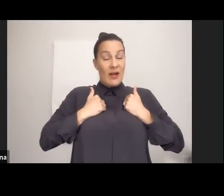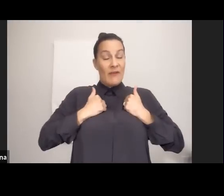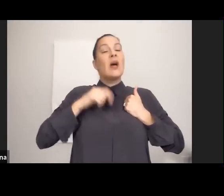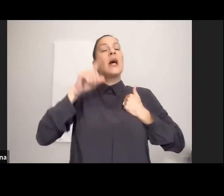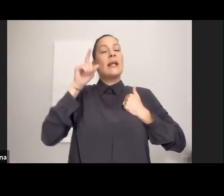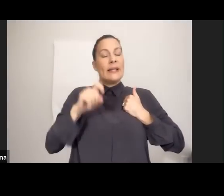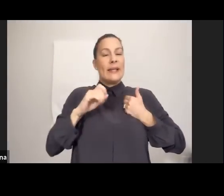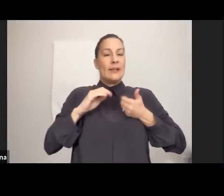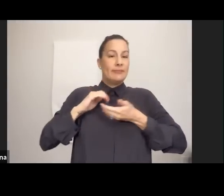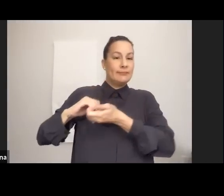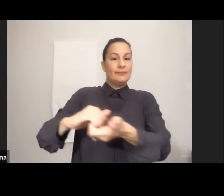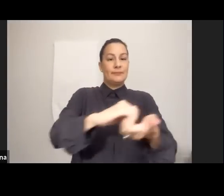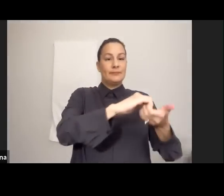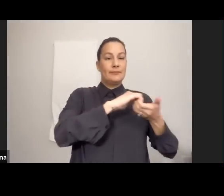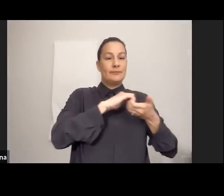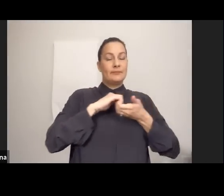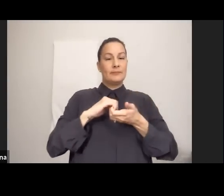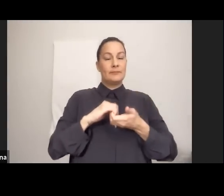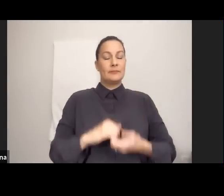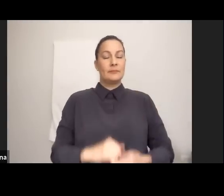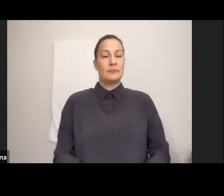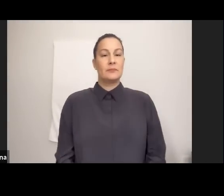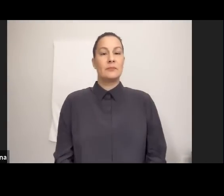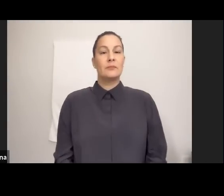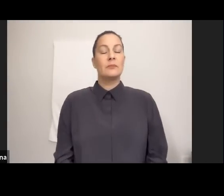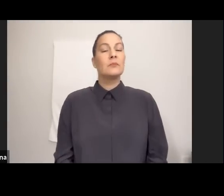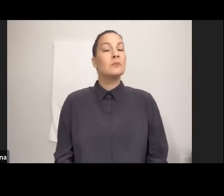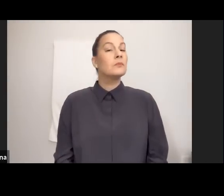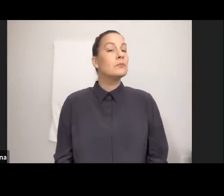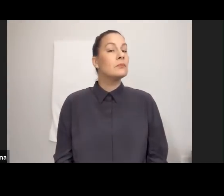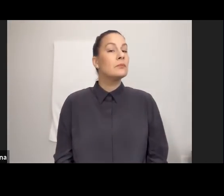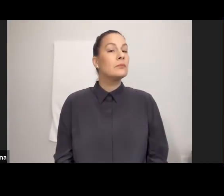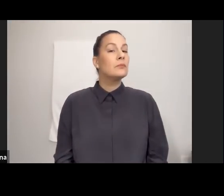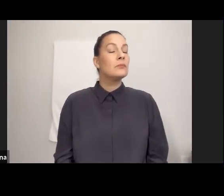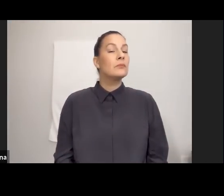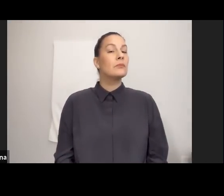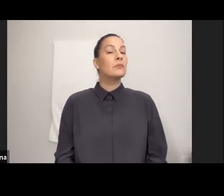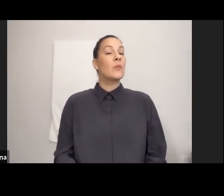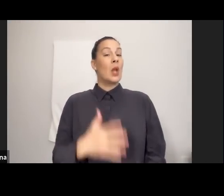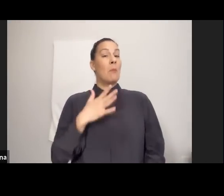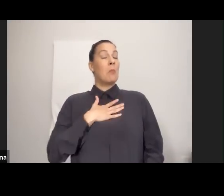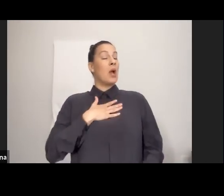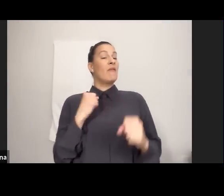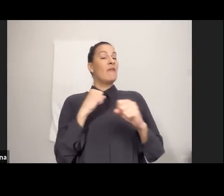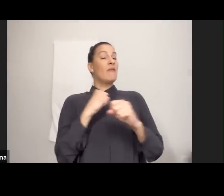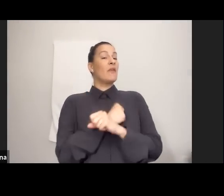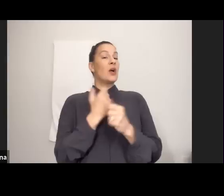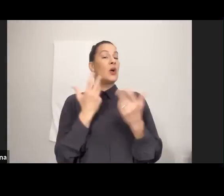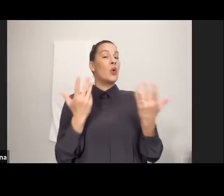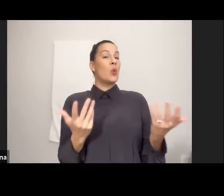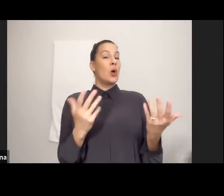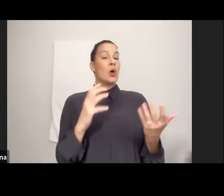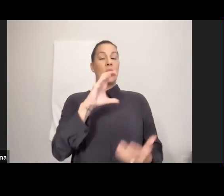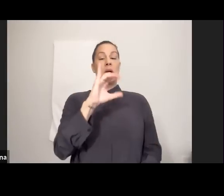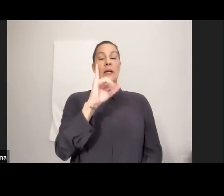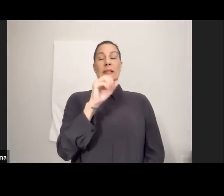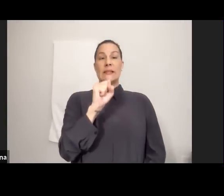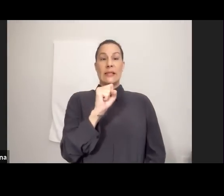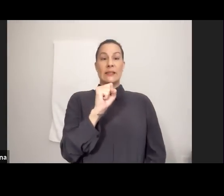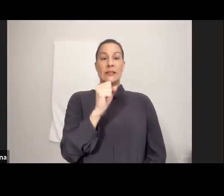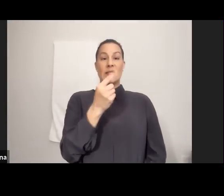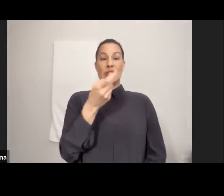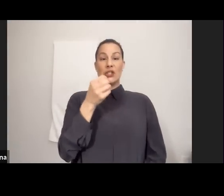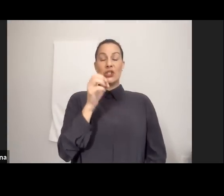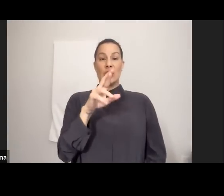with the heterosexuals. Oh, my battle ain't the cisgendered female. We like